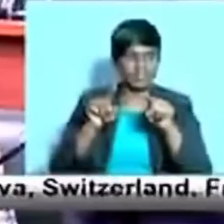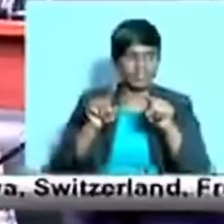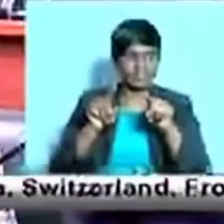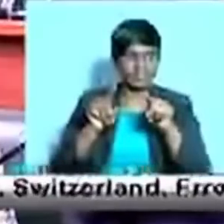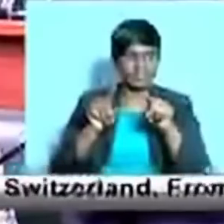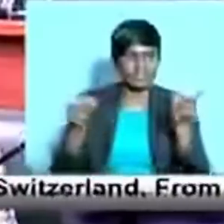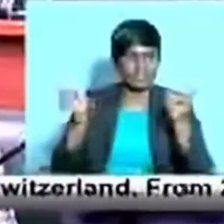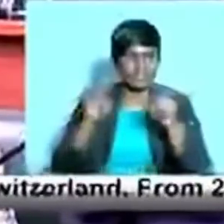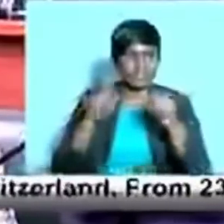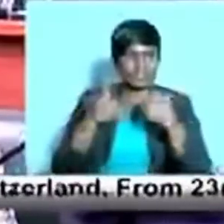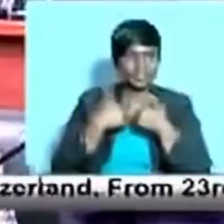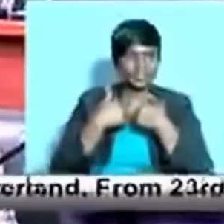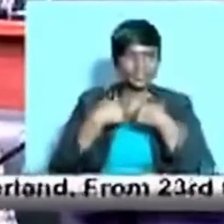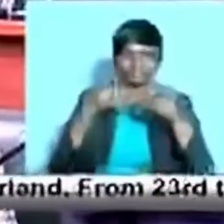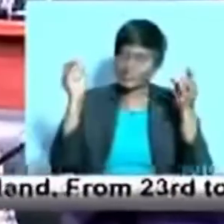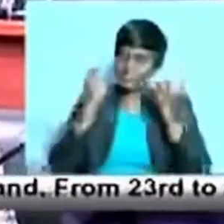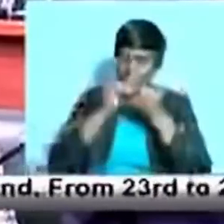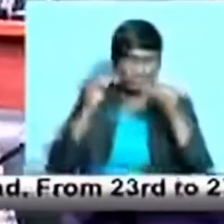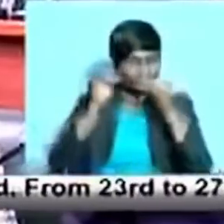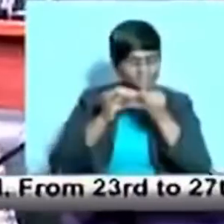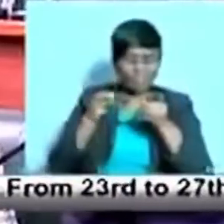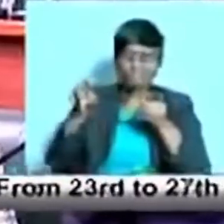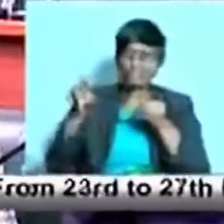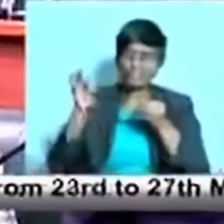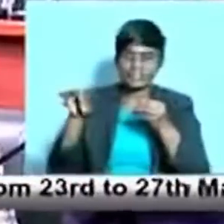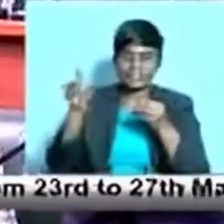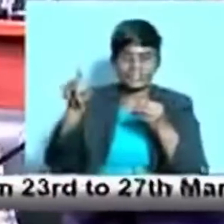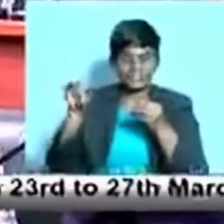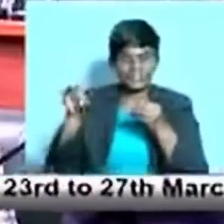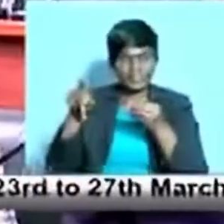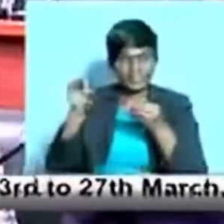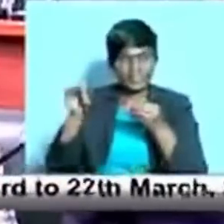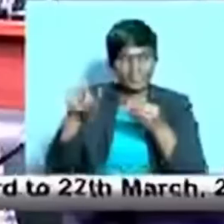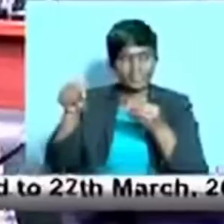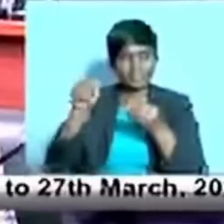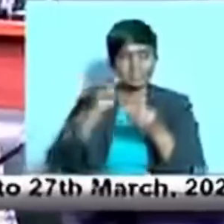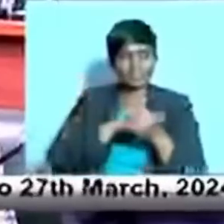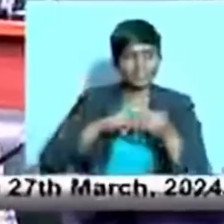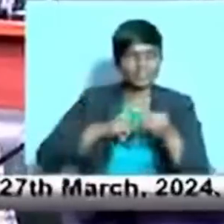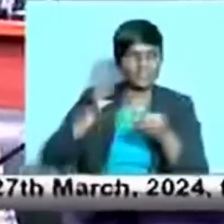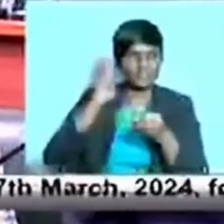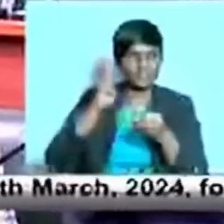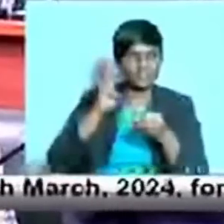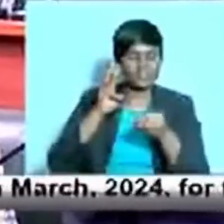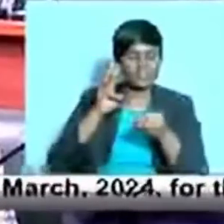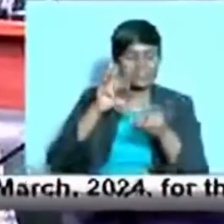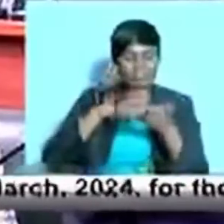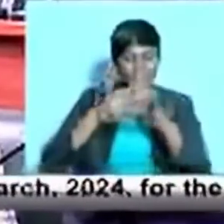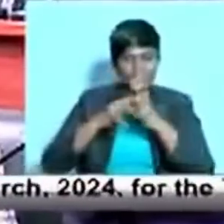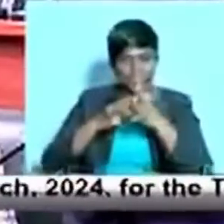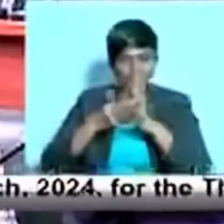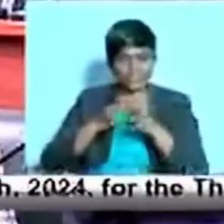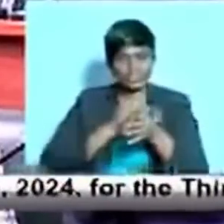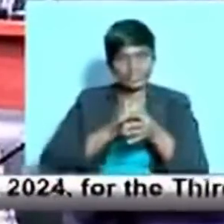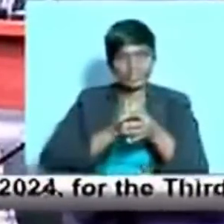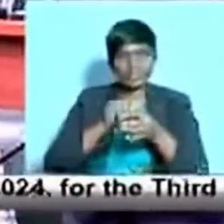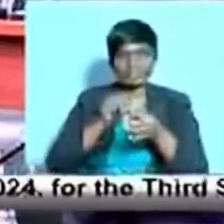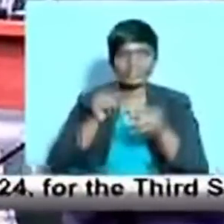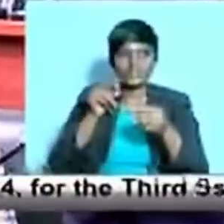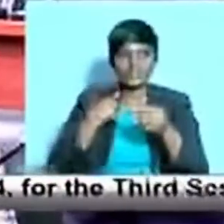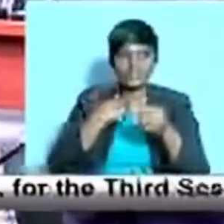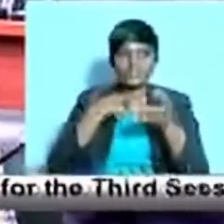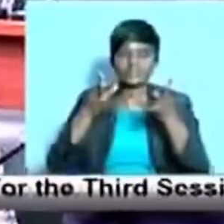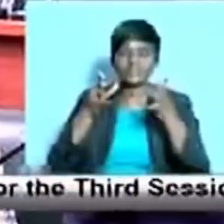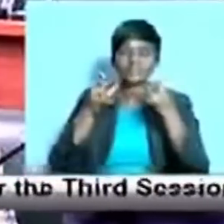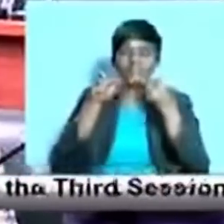when there were a lot of PF members, they would mix us. I don't know if I'm allowed to